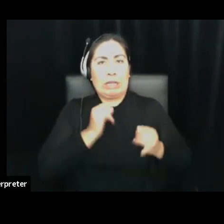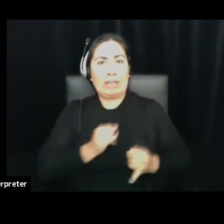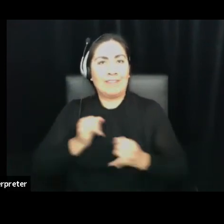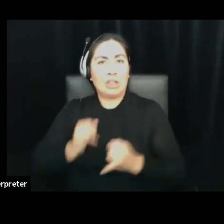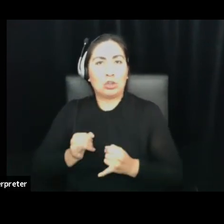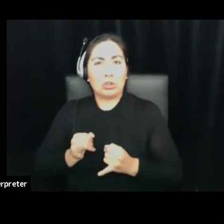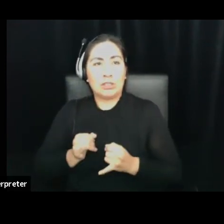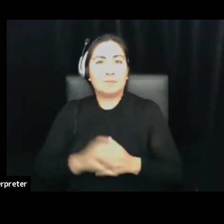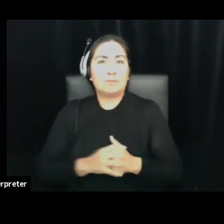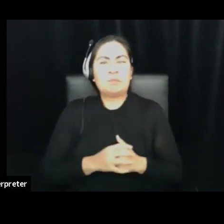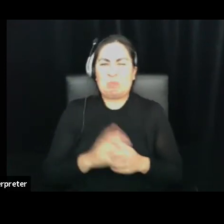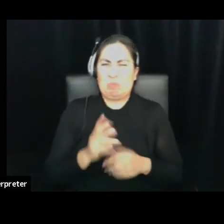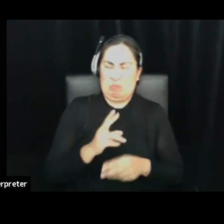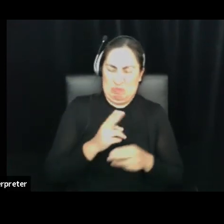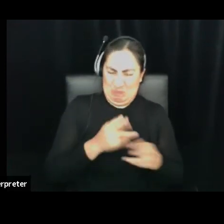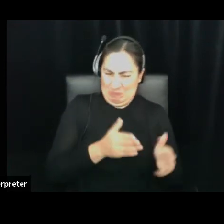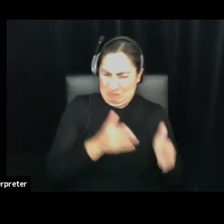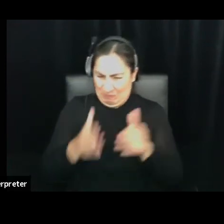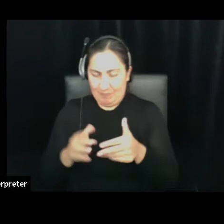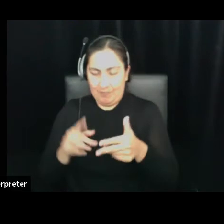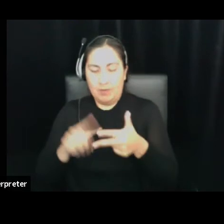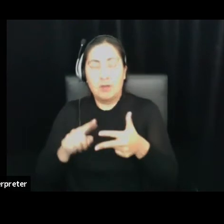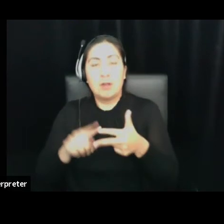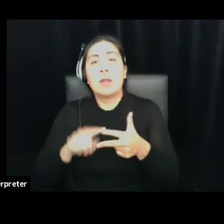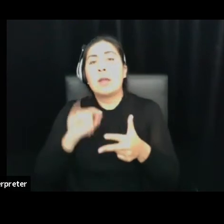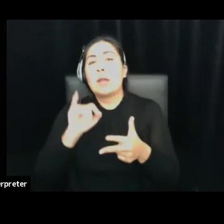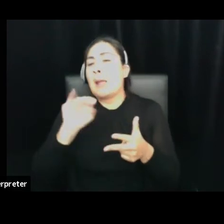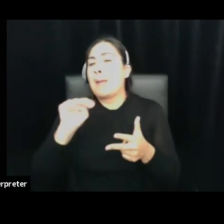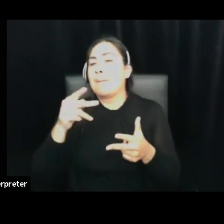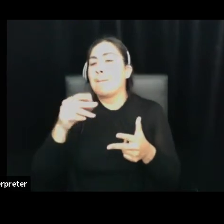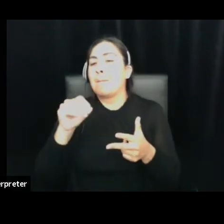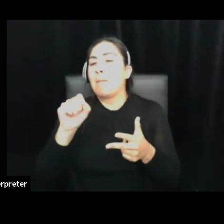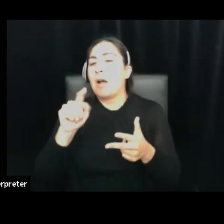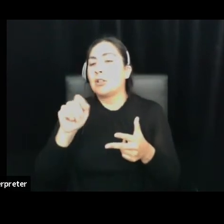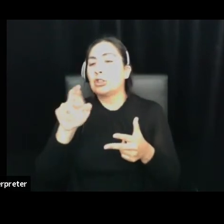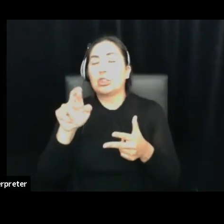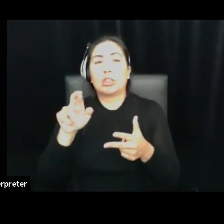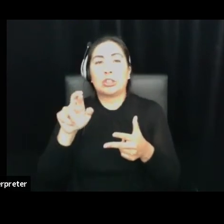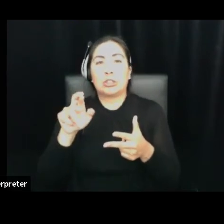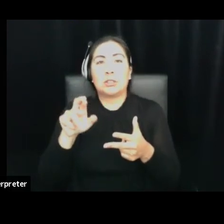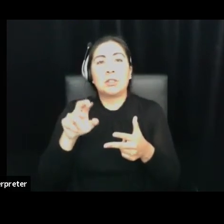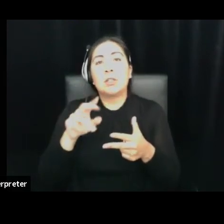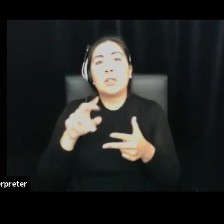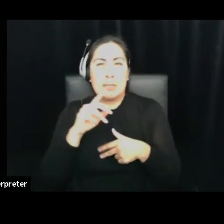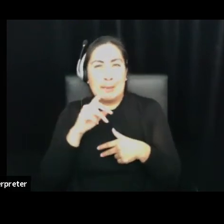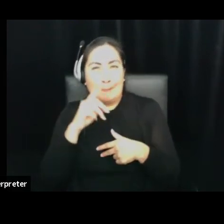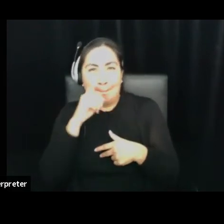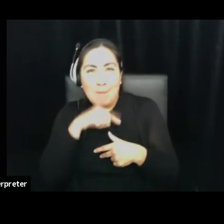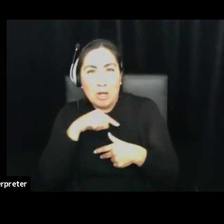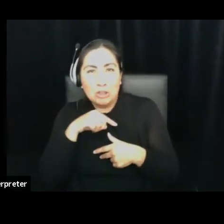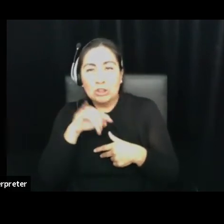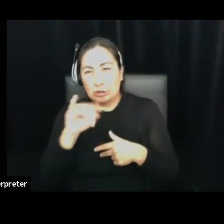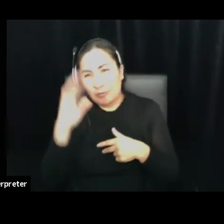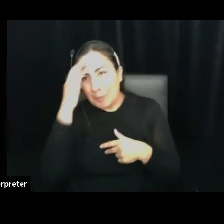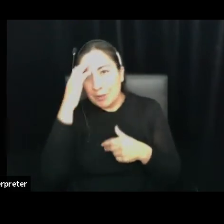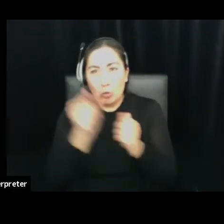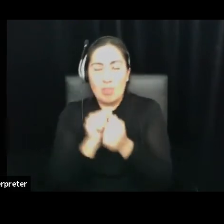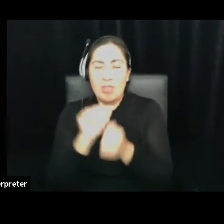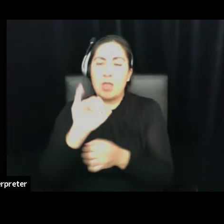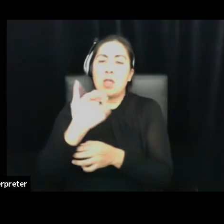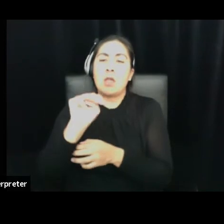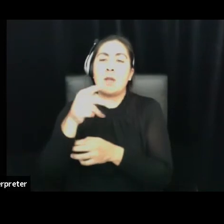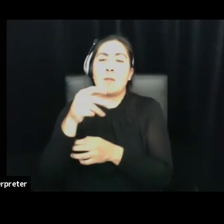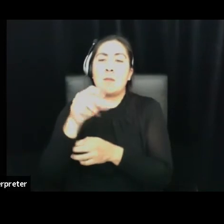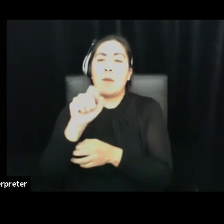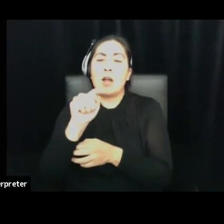Let's talk about imposter experience. I'm sure many of you are familiar with the term imposter syndrome,